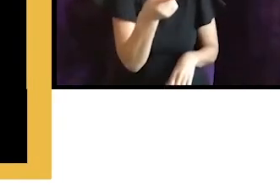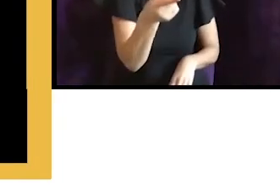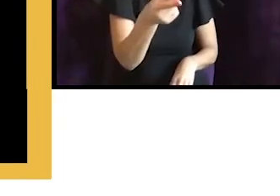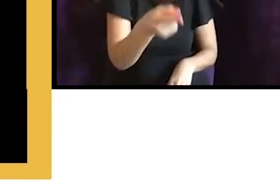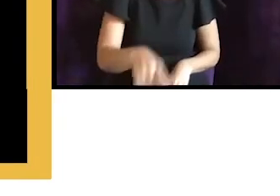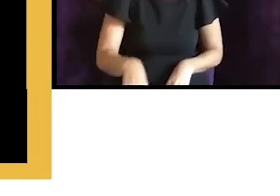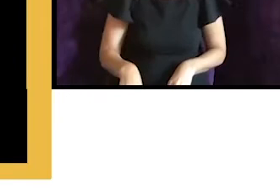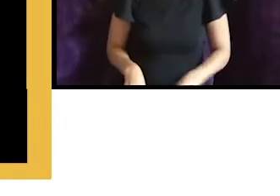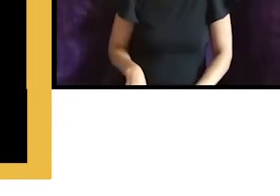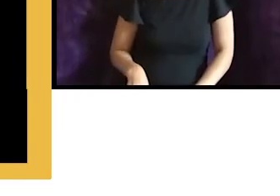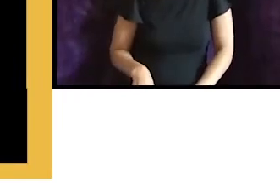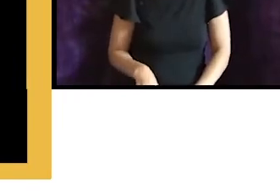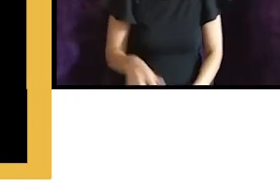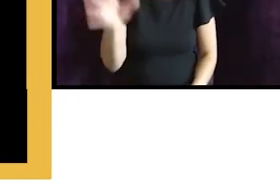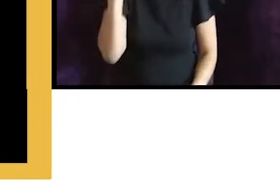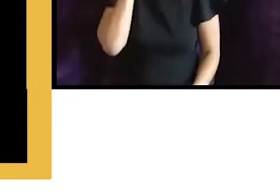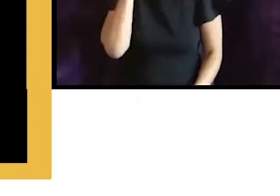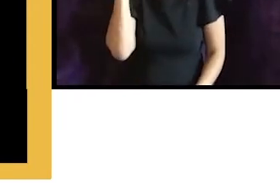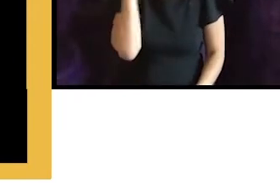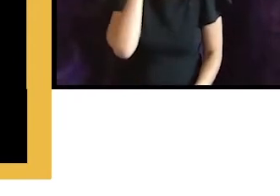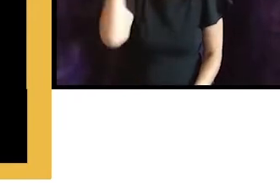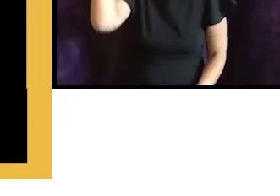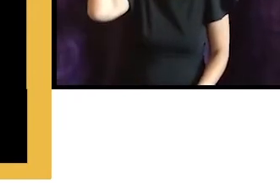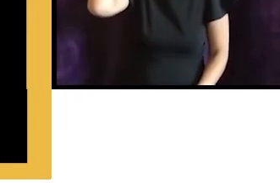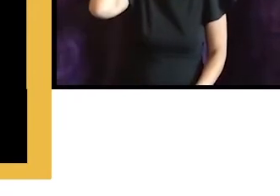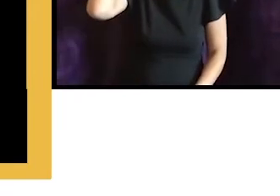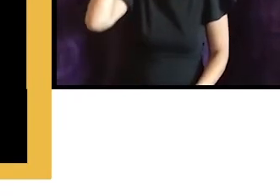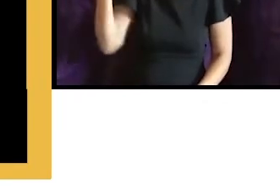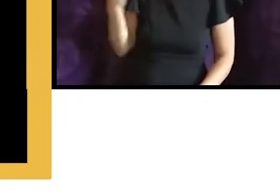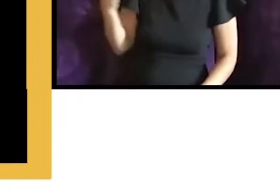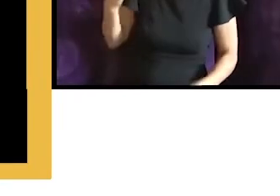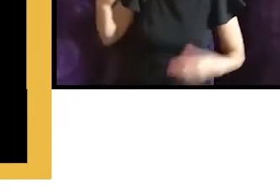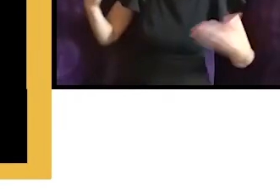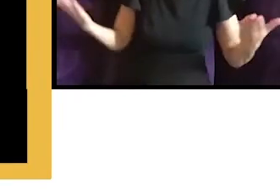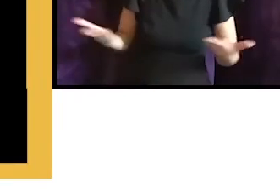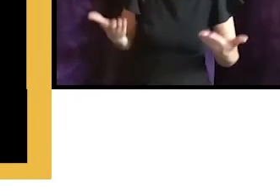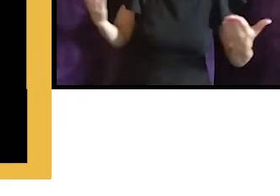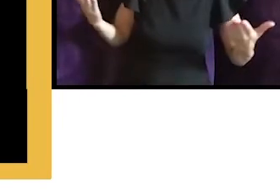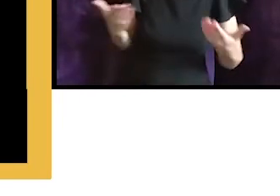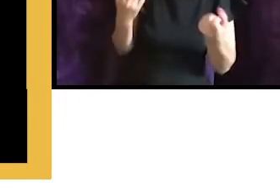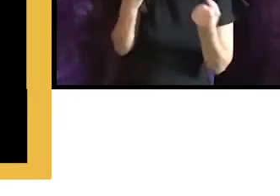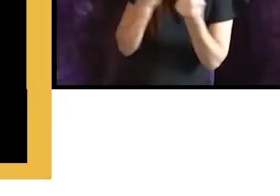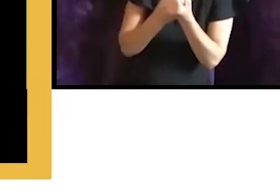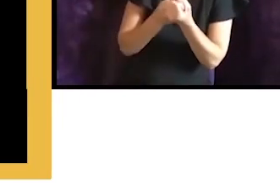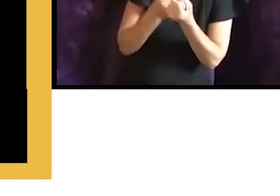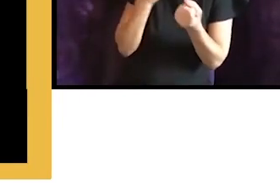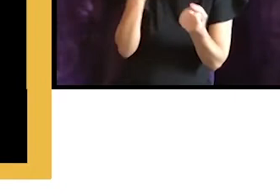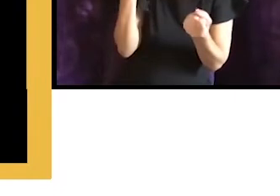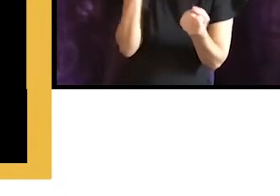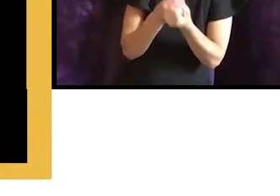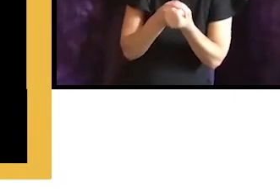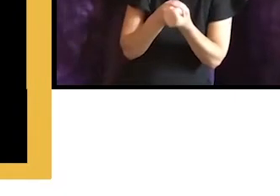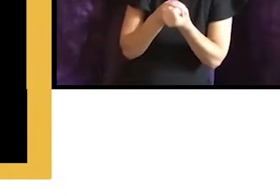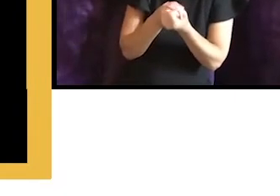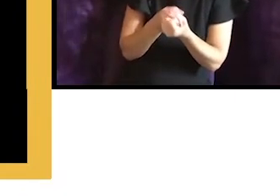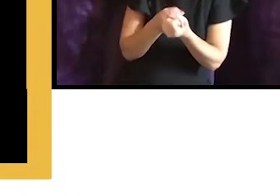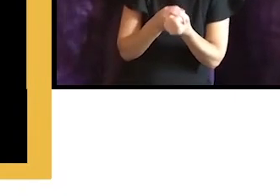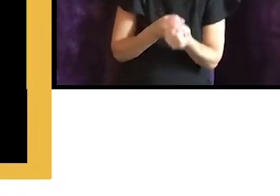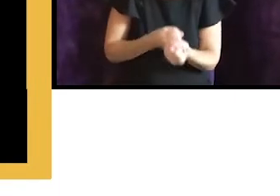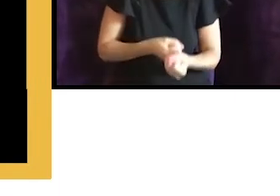you, baby. With mommy and daddy standing